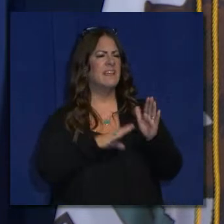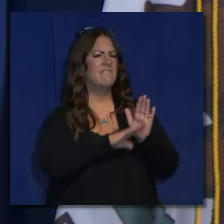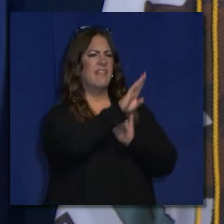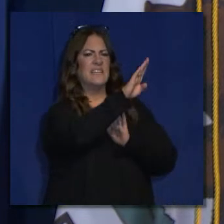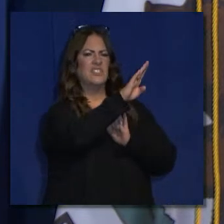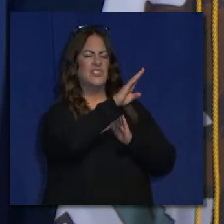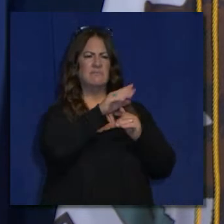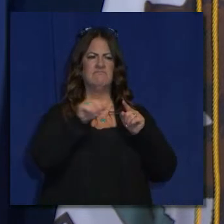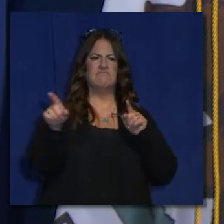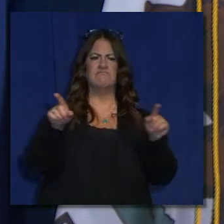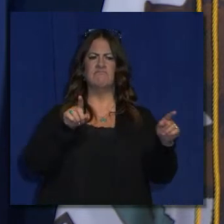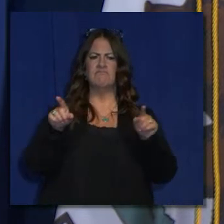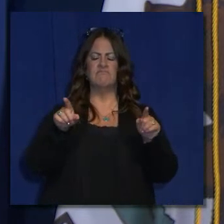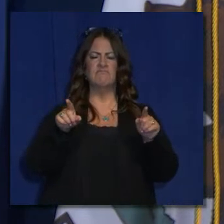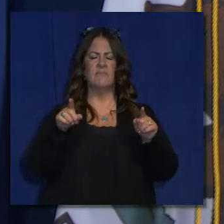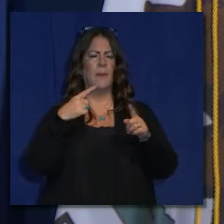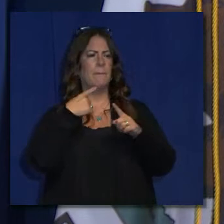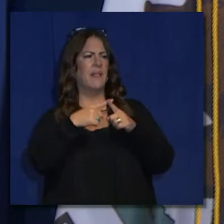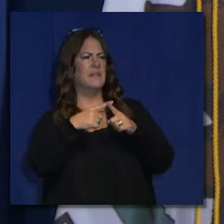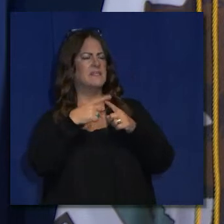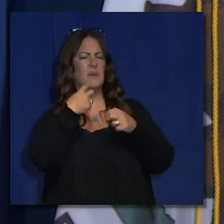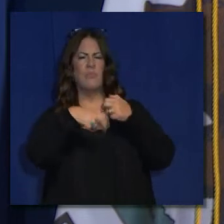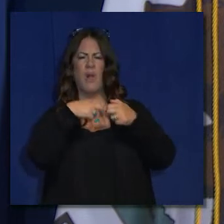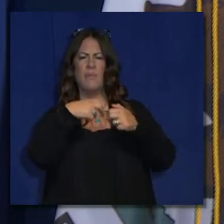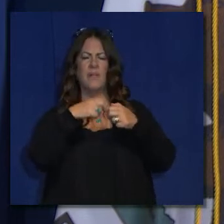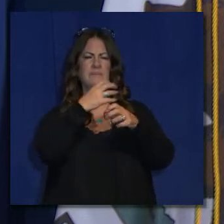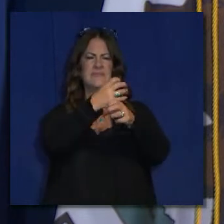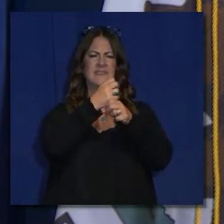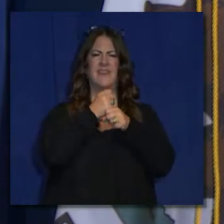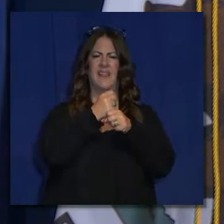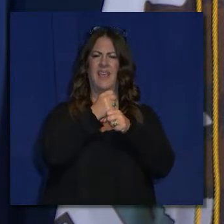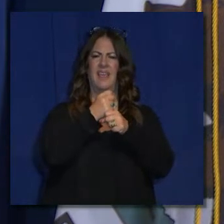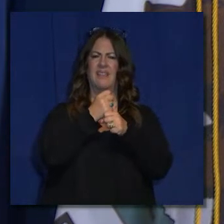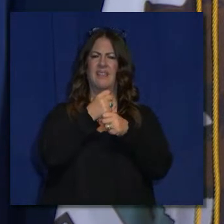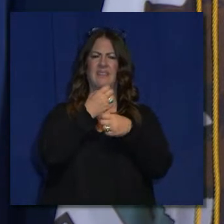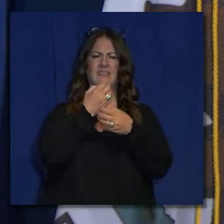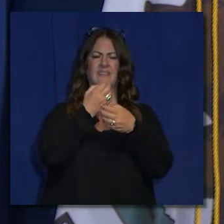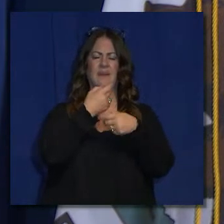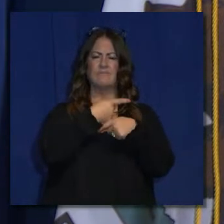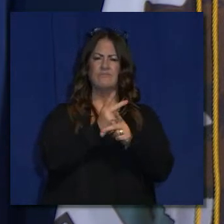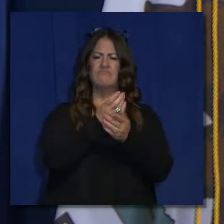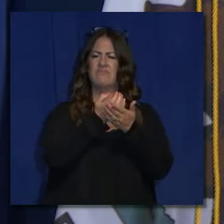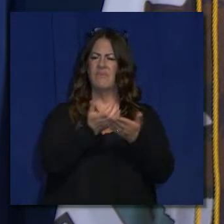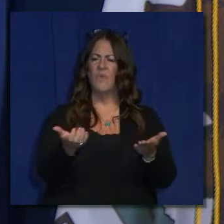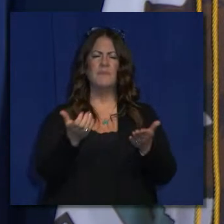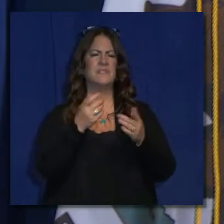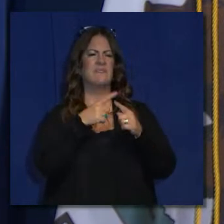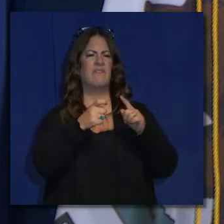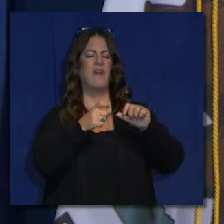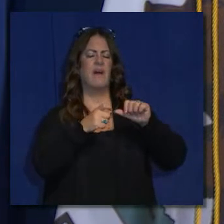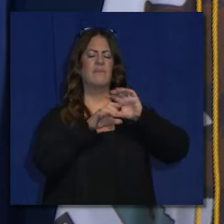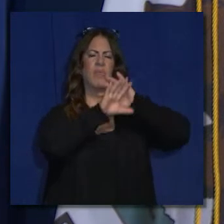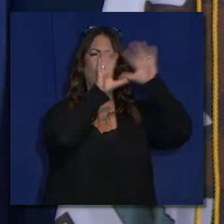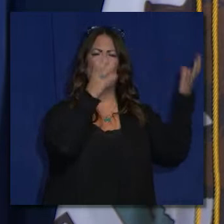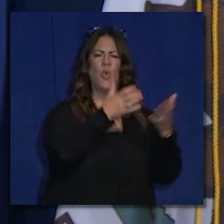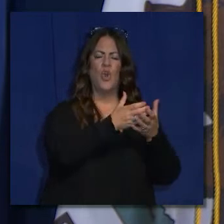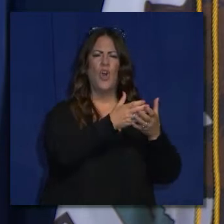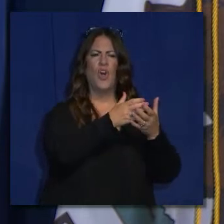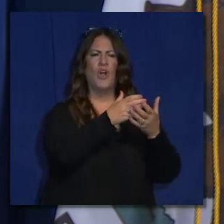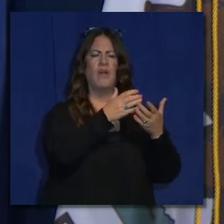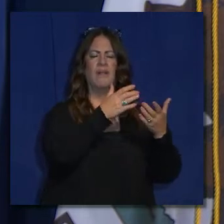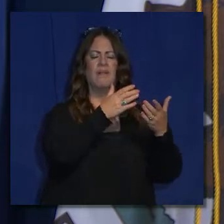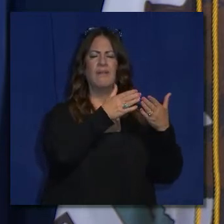numbers persisting, the supply chain problems are persisting, and obviously the Federal